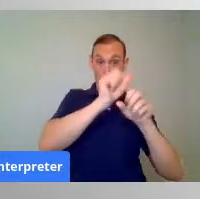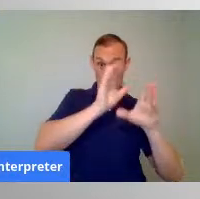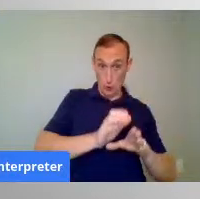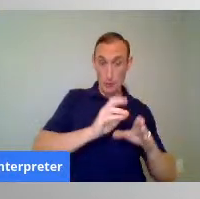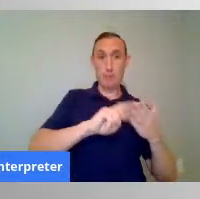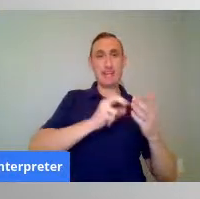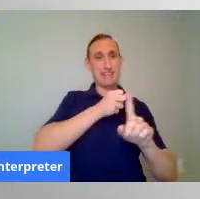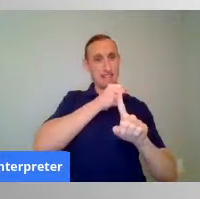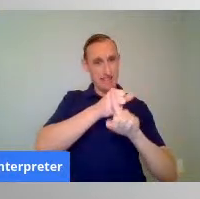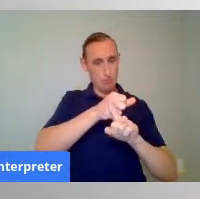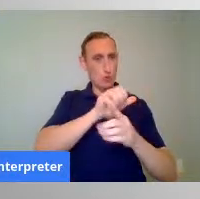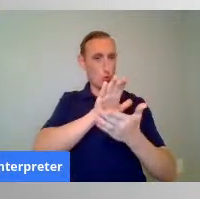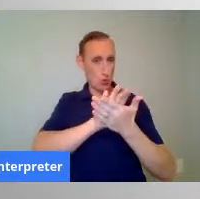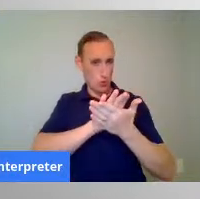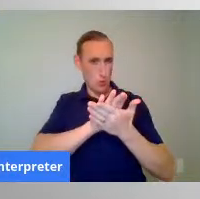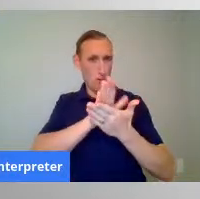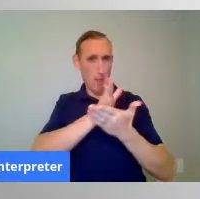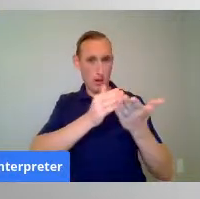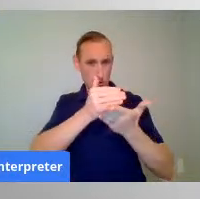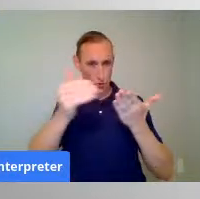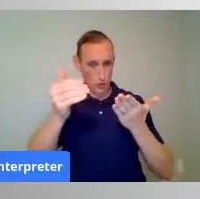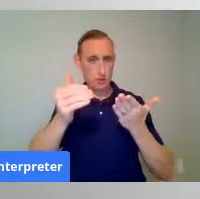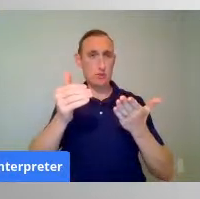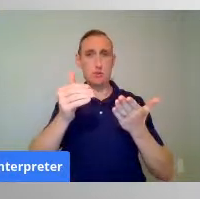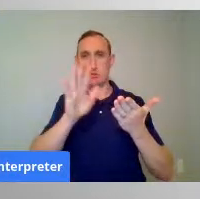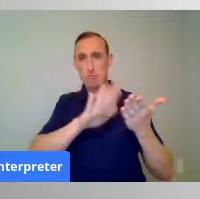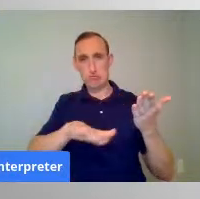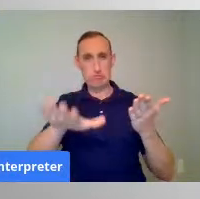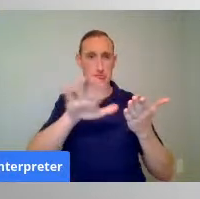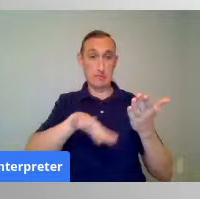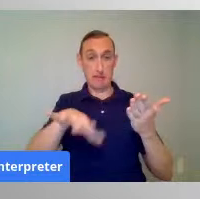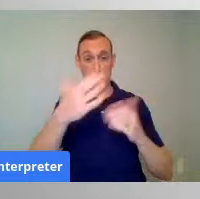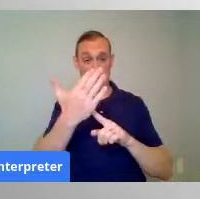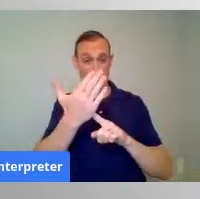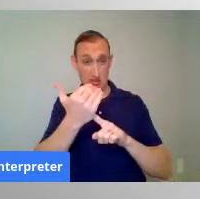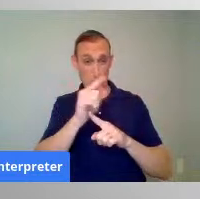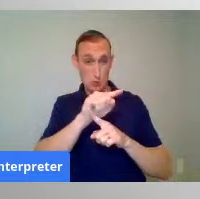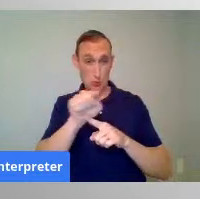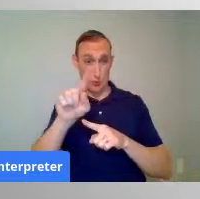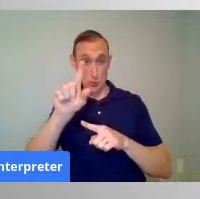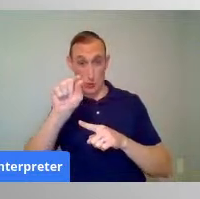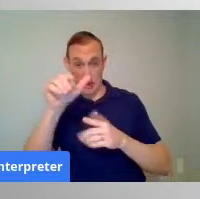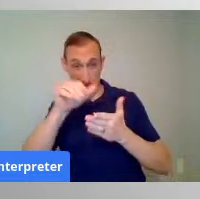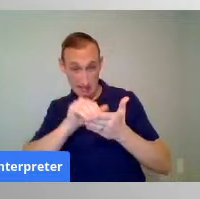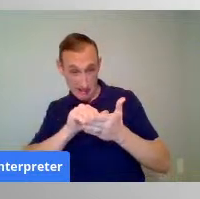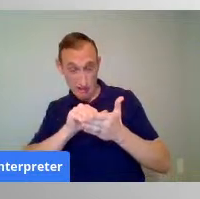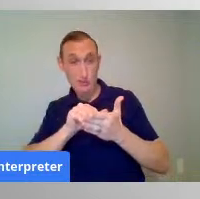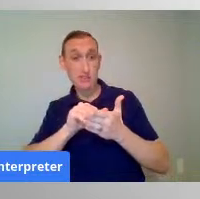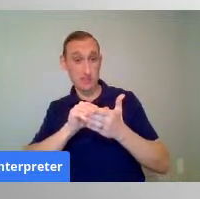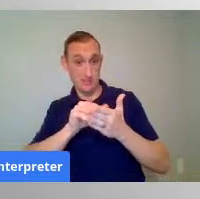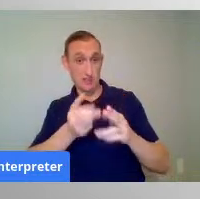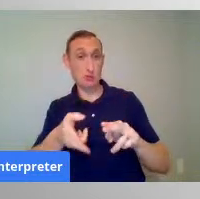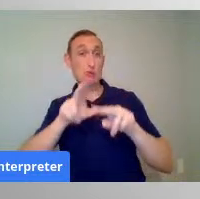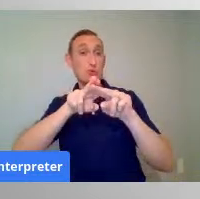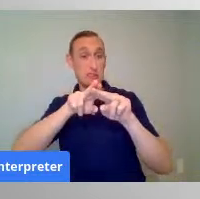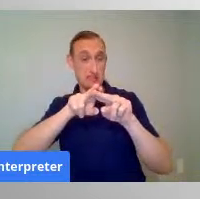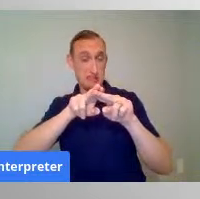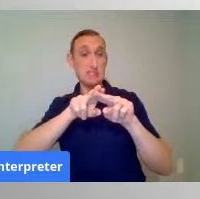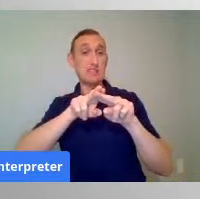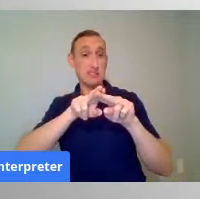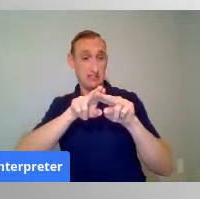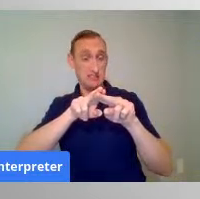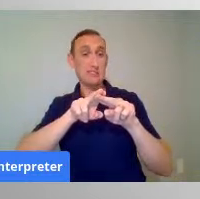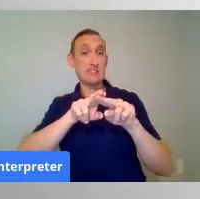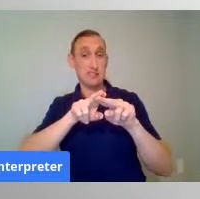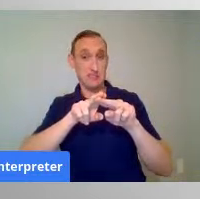budgets by, I think the overall cost was $15,000 to $20,000 to make sure that they had all of the hours in